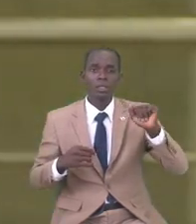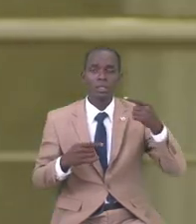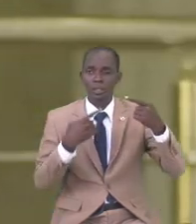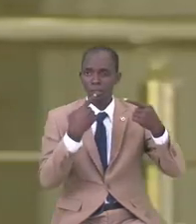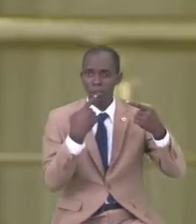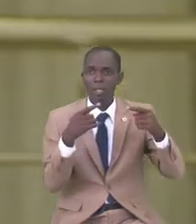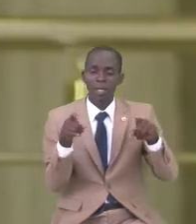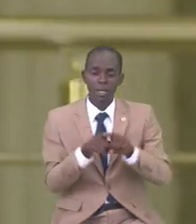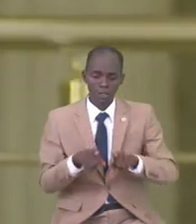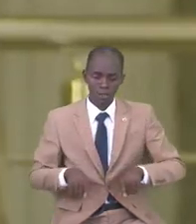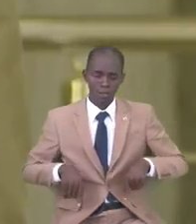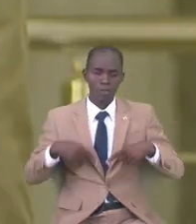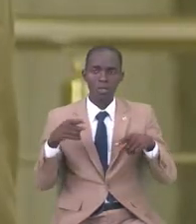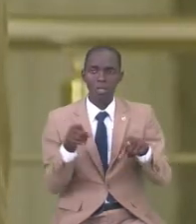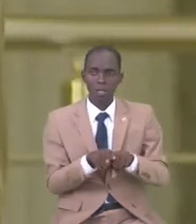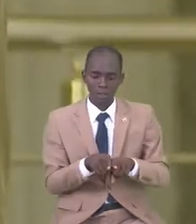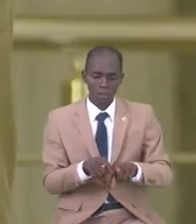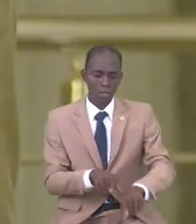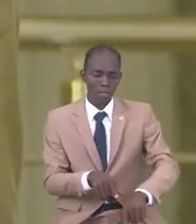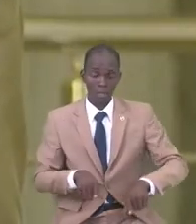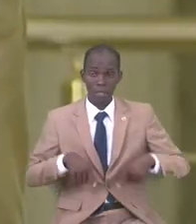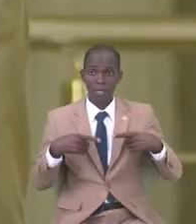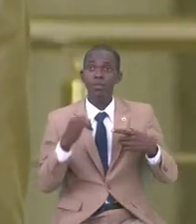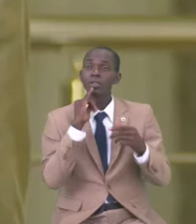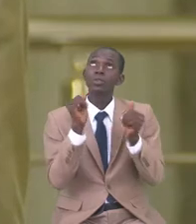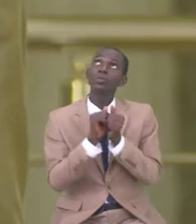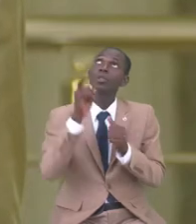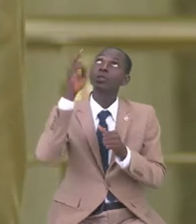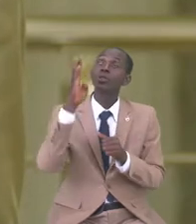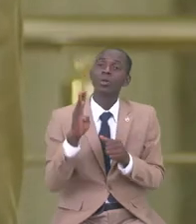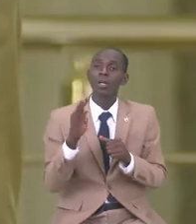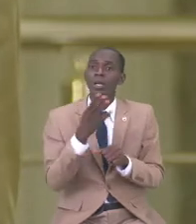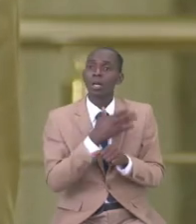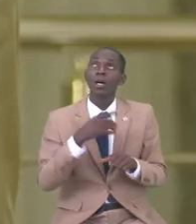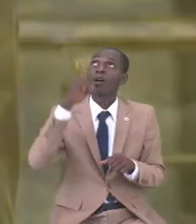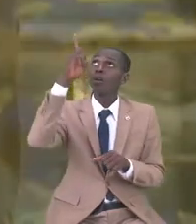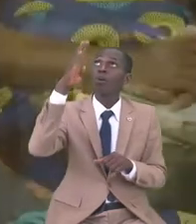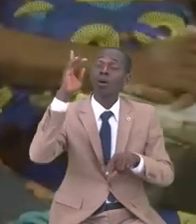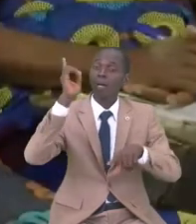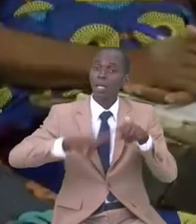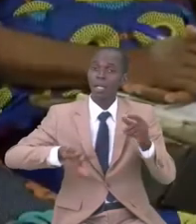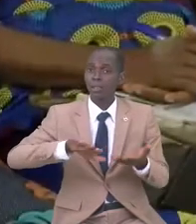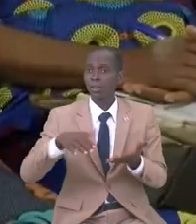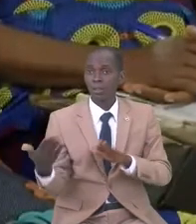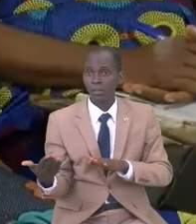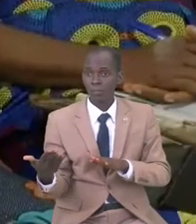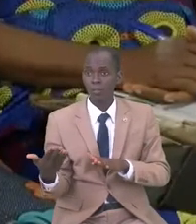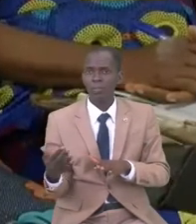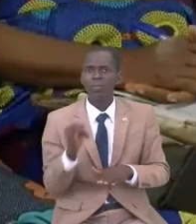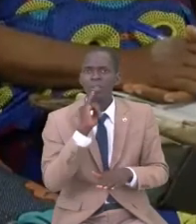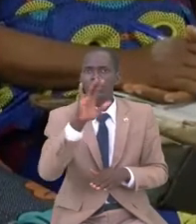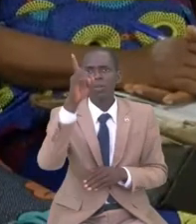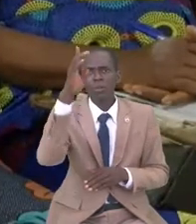life is with God, and God cannot die. Is your God